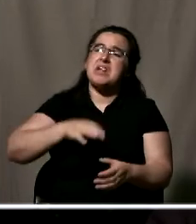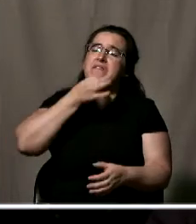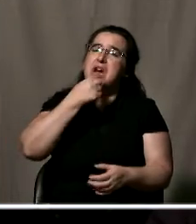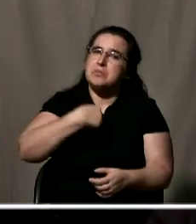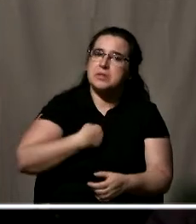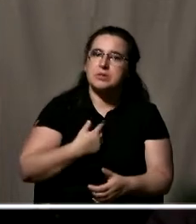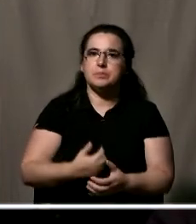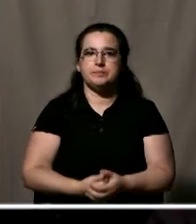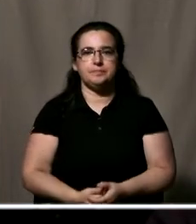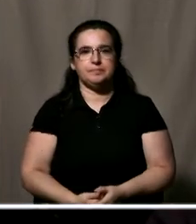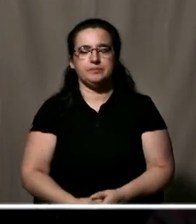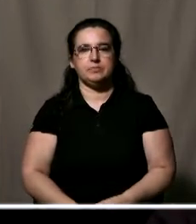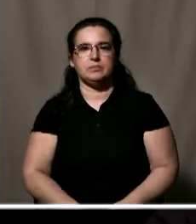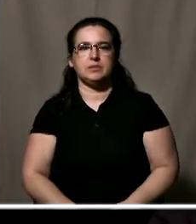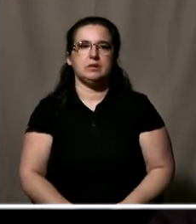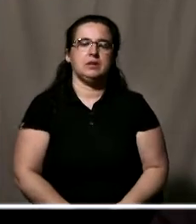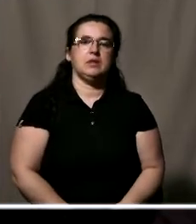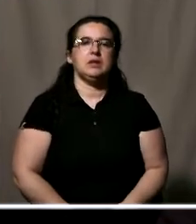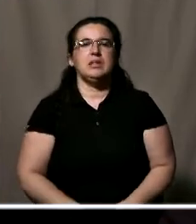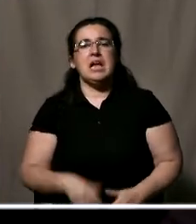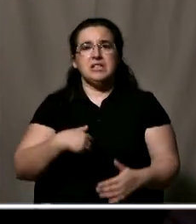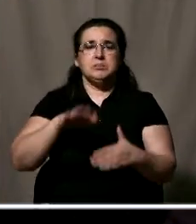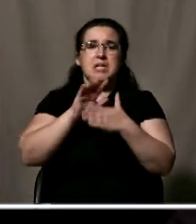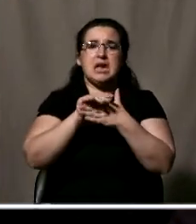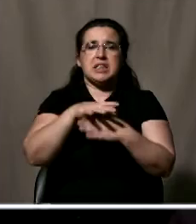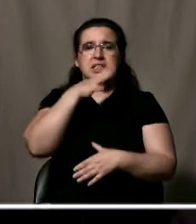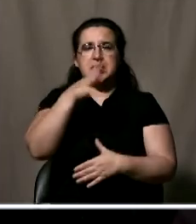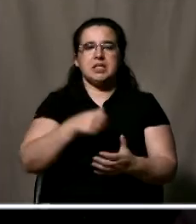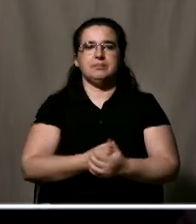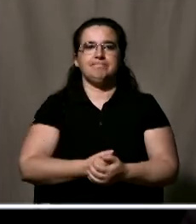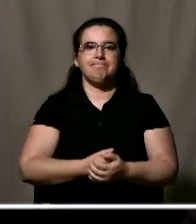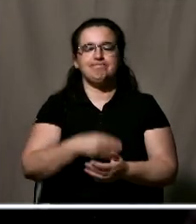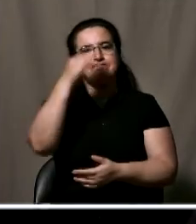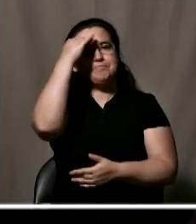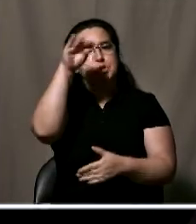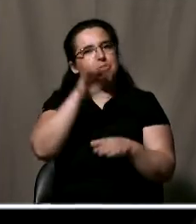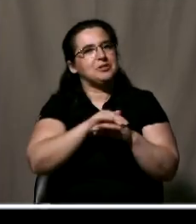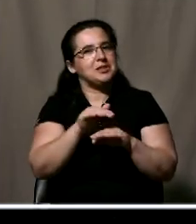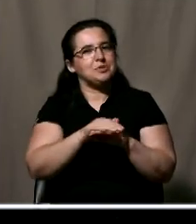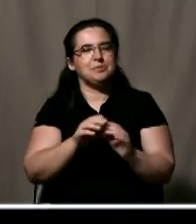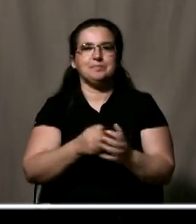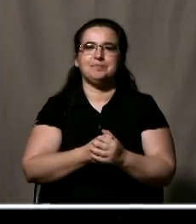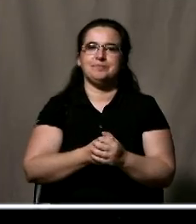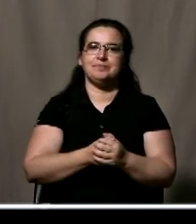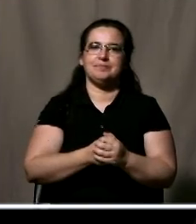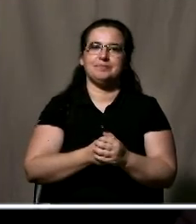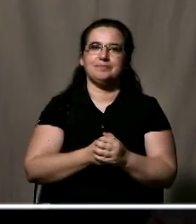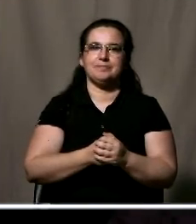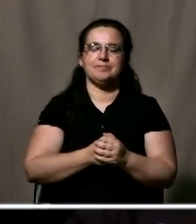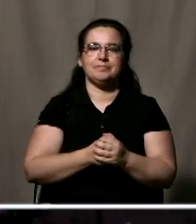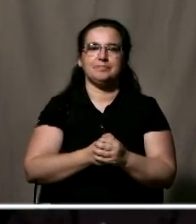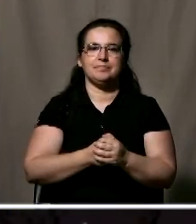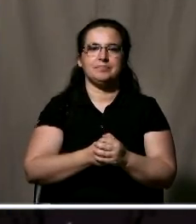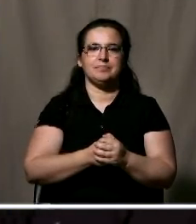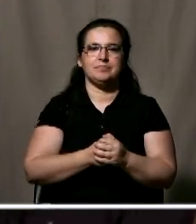isso. She wrote me a letter that went like this. Ela escreveu uma carta que dizia: Dear Pastor. Querido pastor, I have been through the most terrible